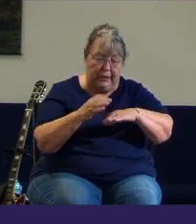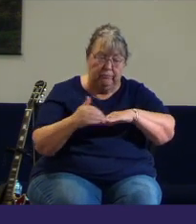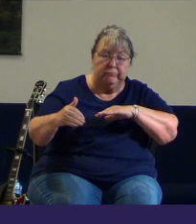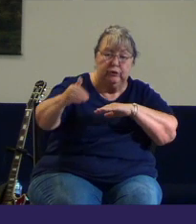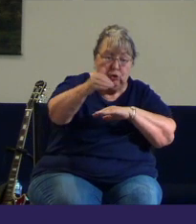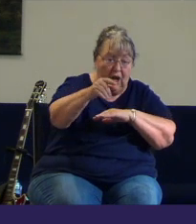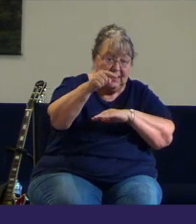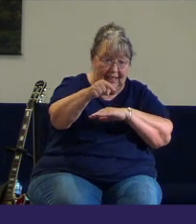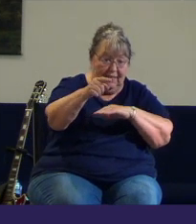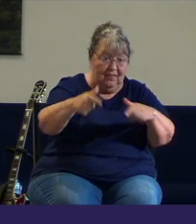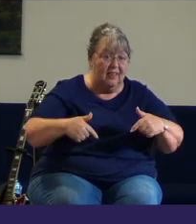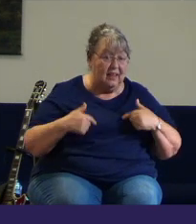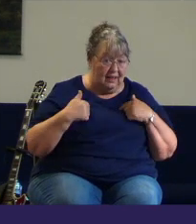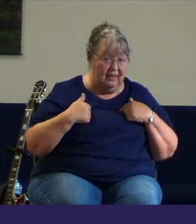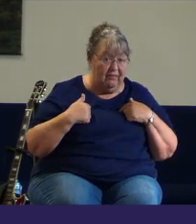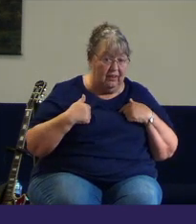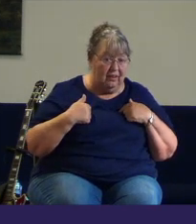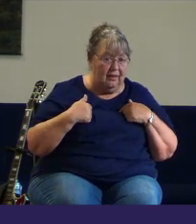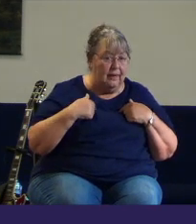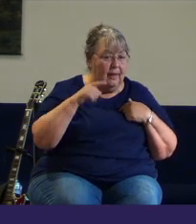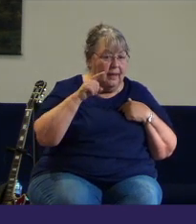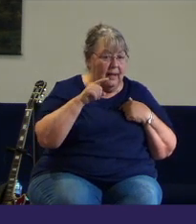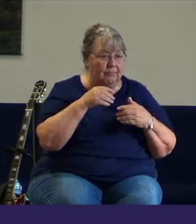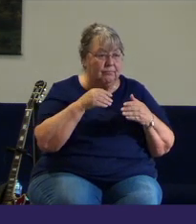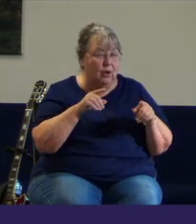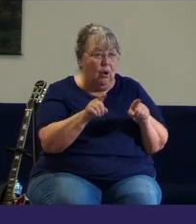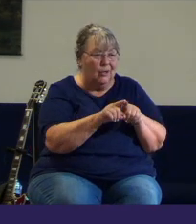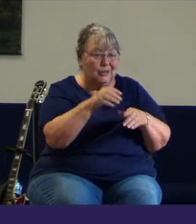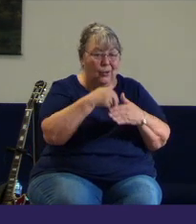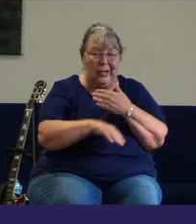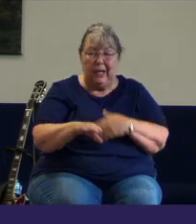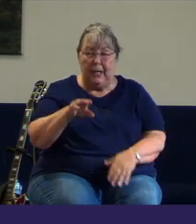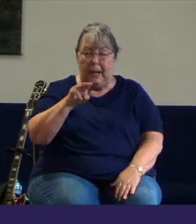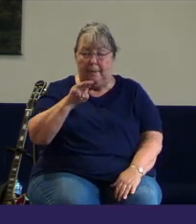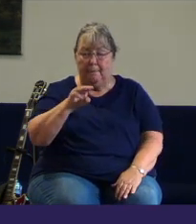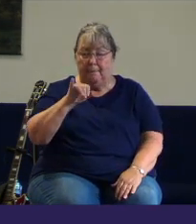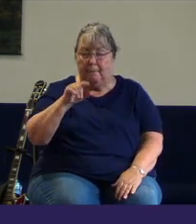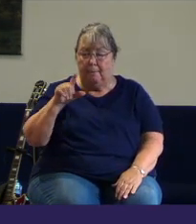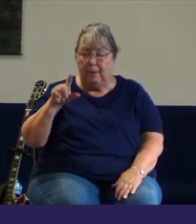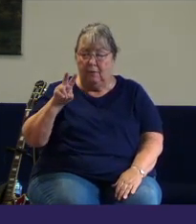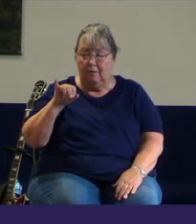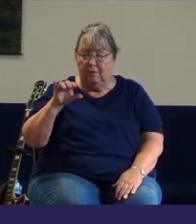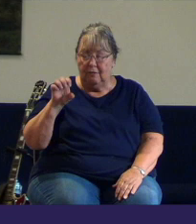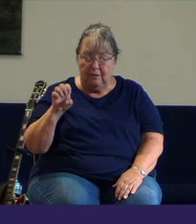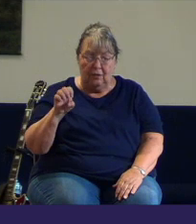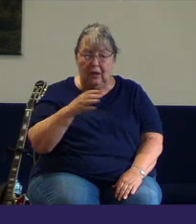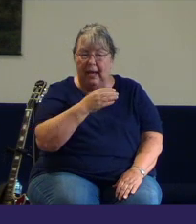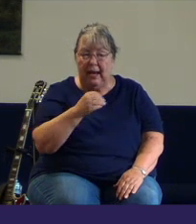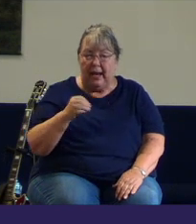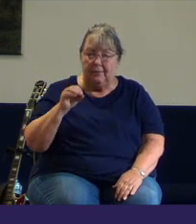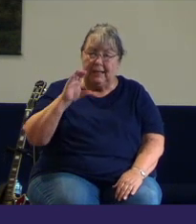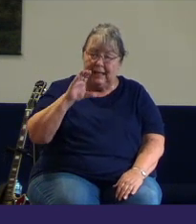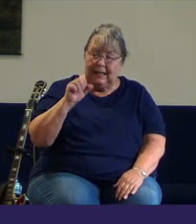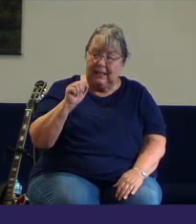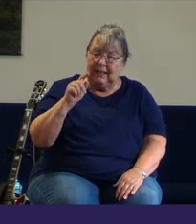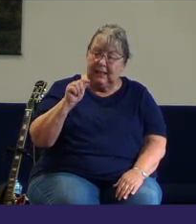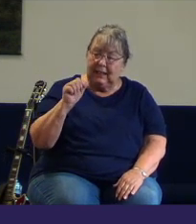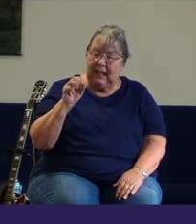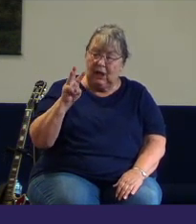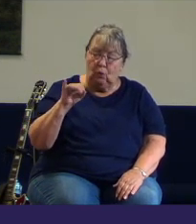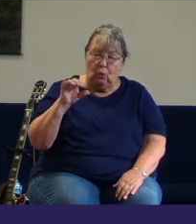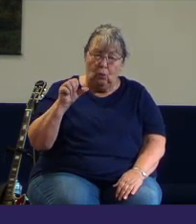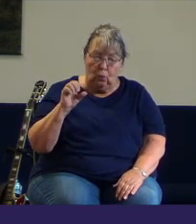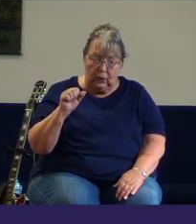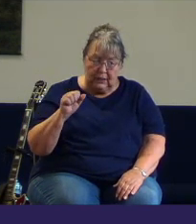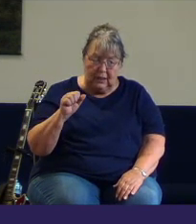us. There's a need for those in Millville. There's a need for those in Catawissa. And there's a need for those in Berwick. And there's a need for those